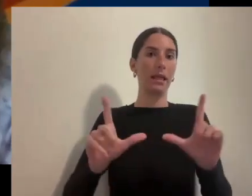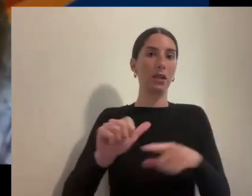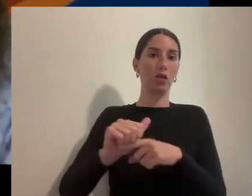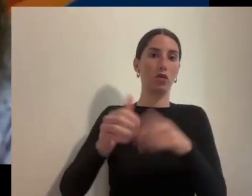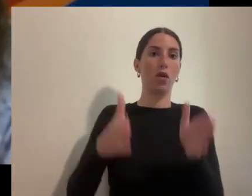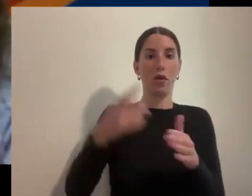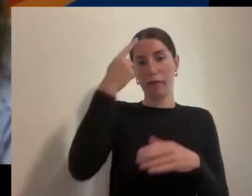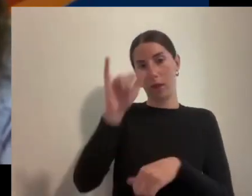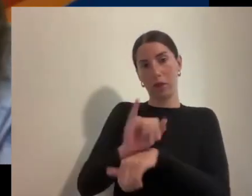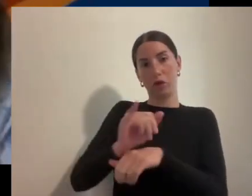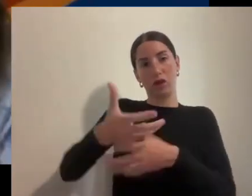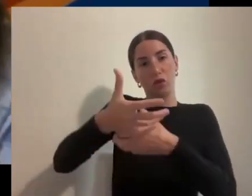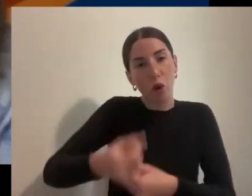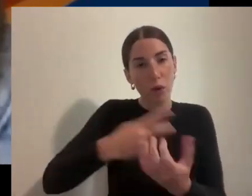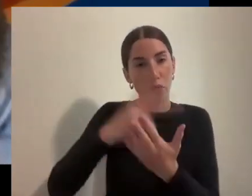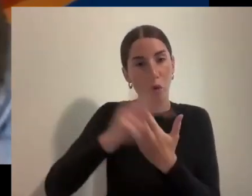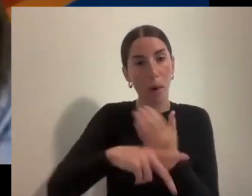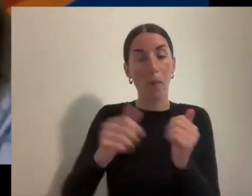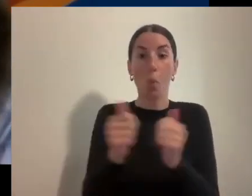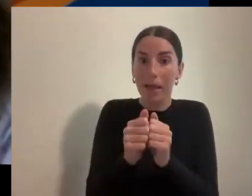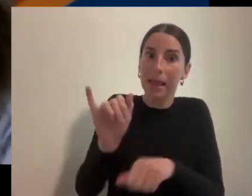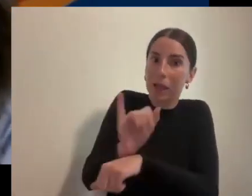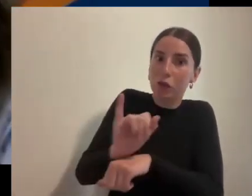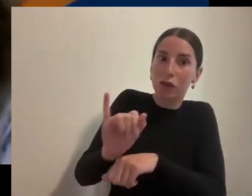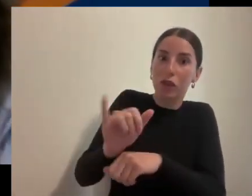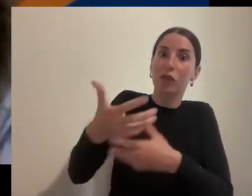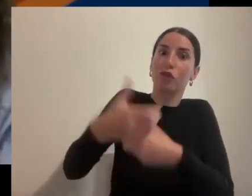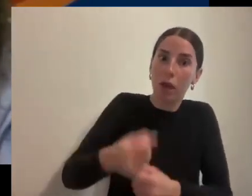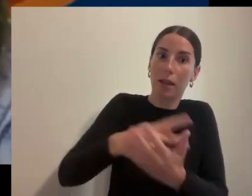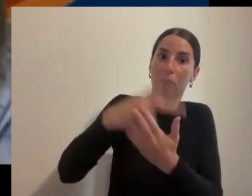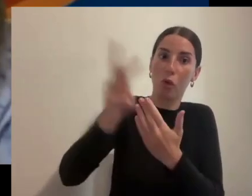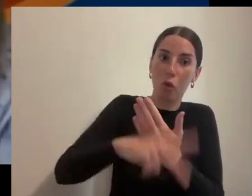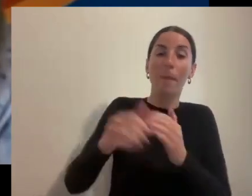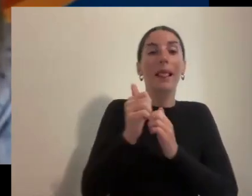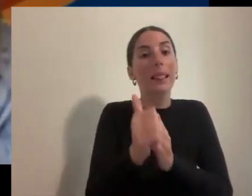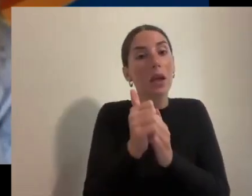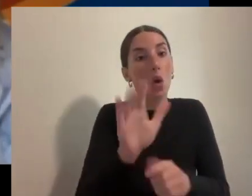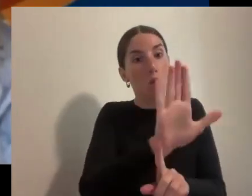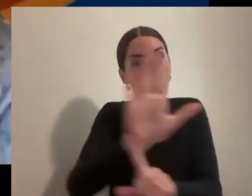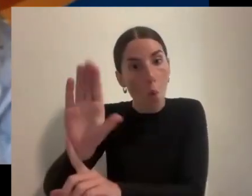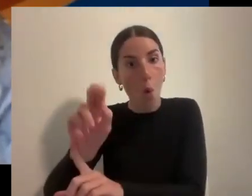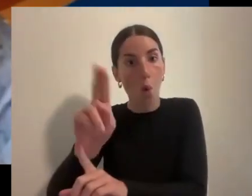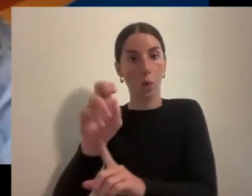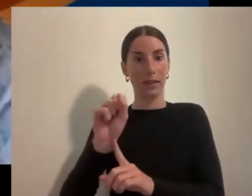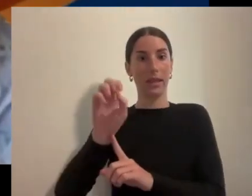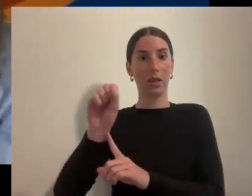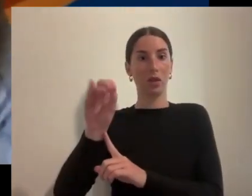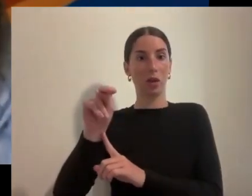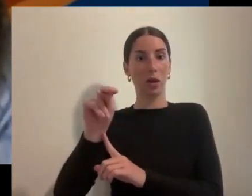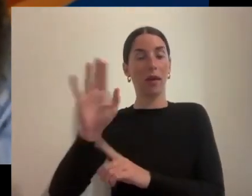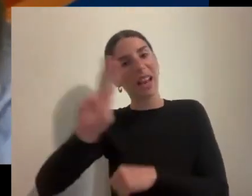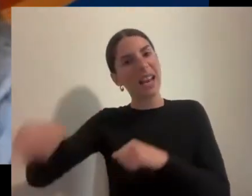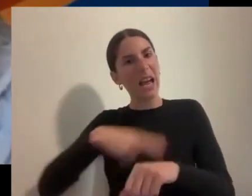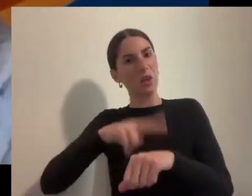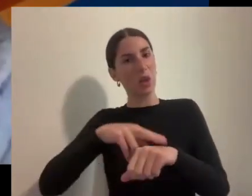most trusted program, with the industry's most trusted program. Lead your own sessions of the nationally recognized